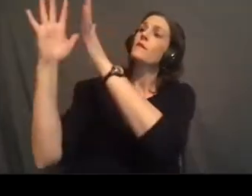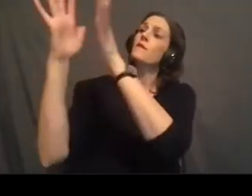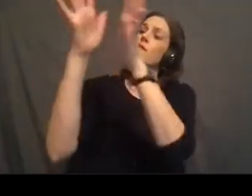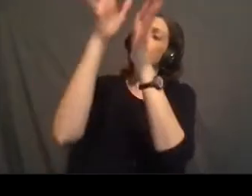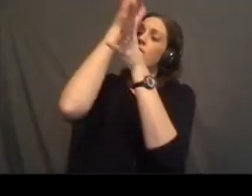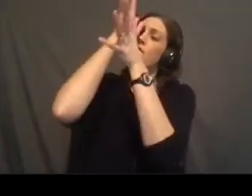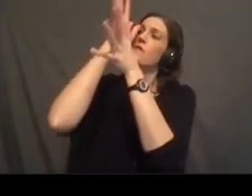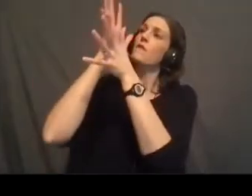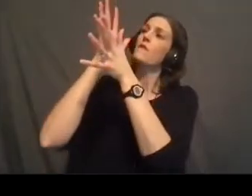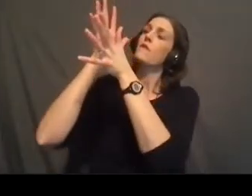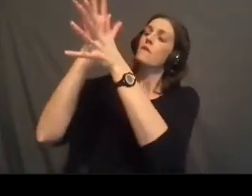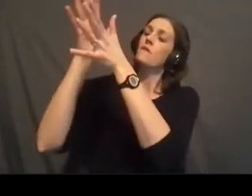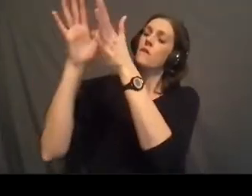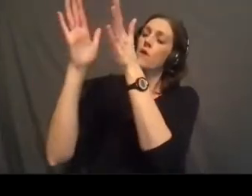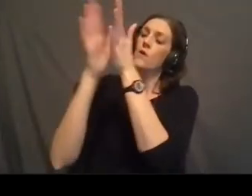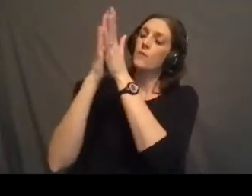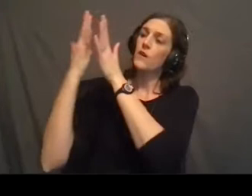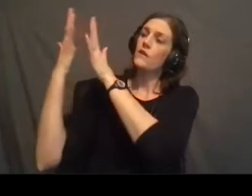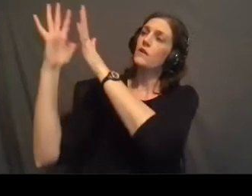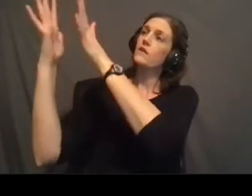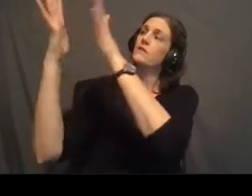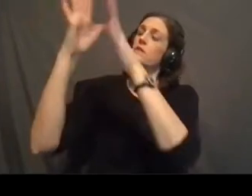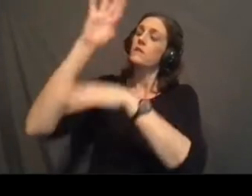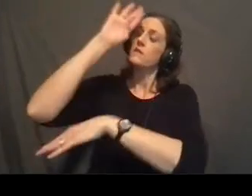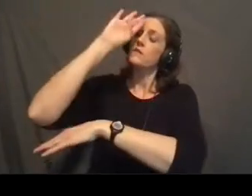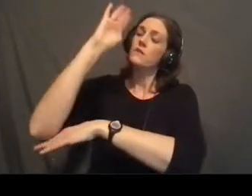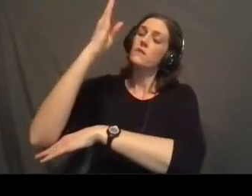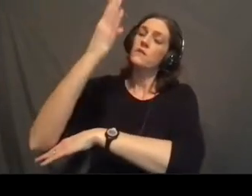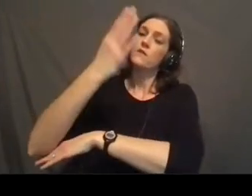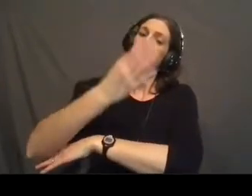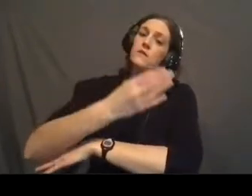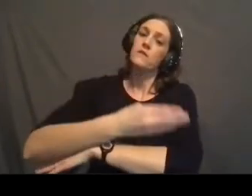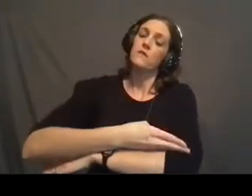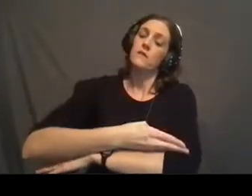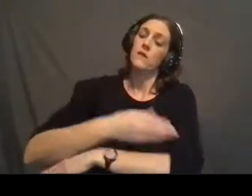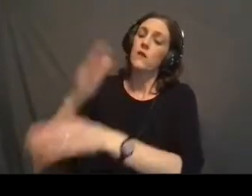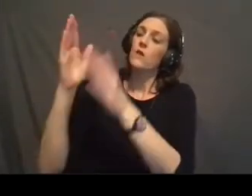Praise the Father, praise the Son,